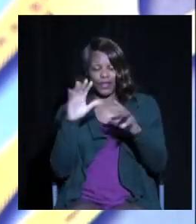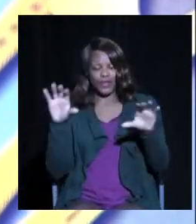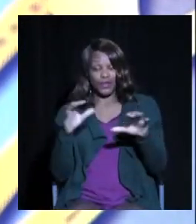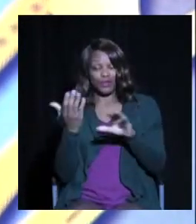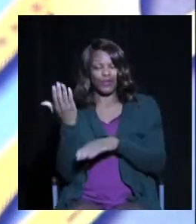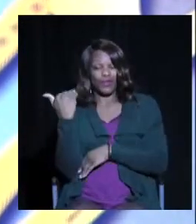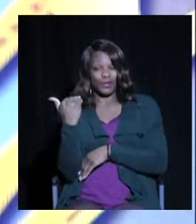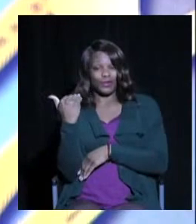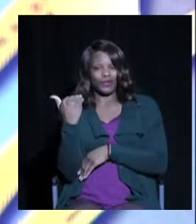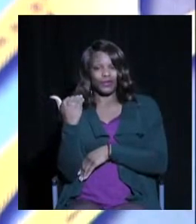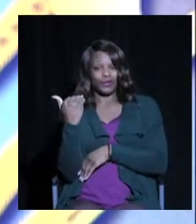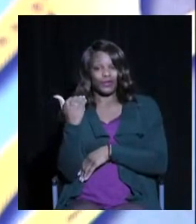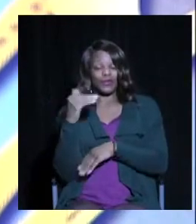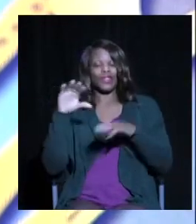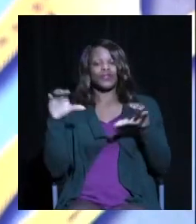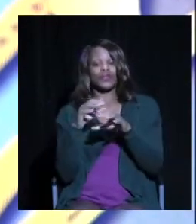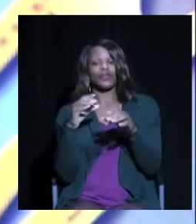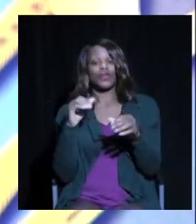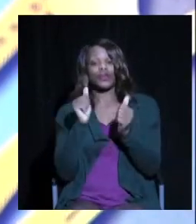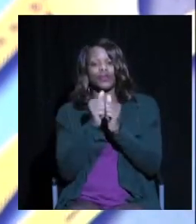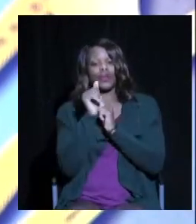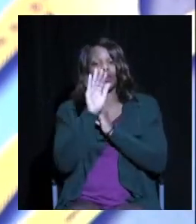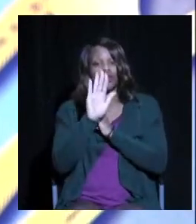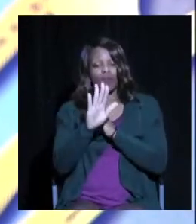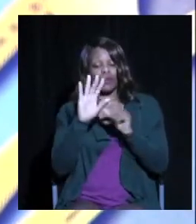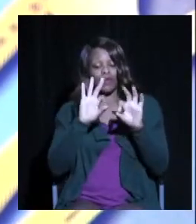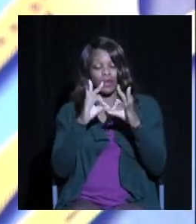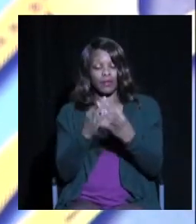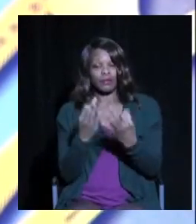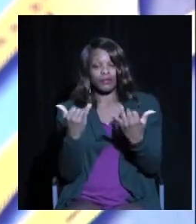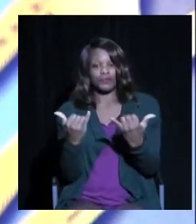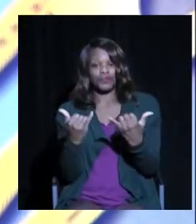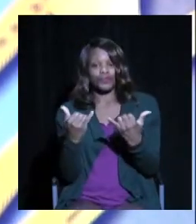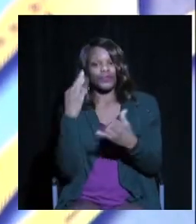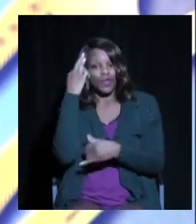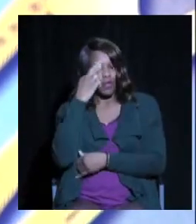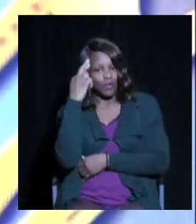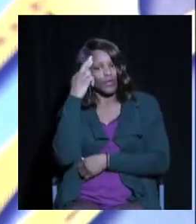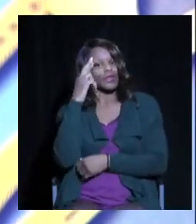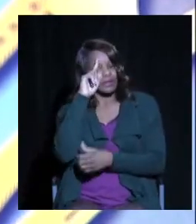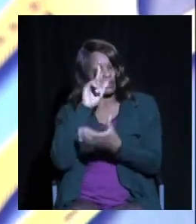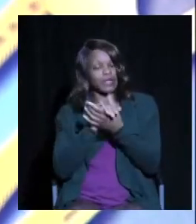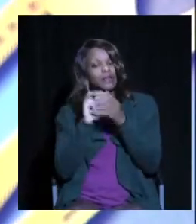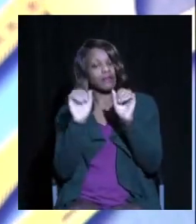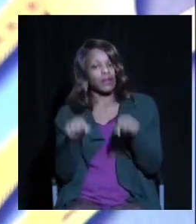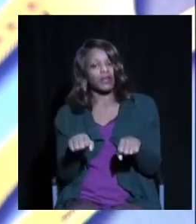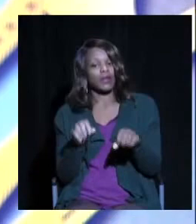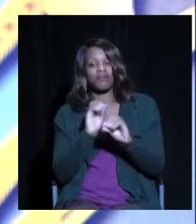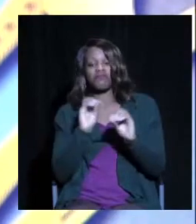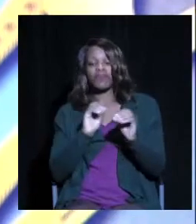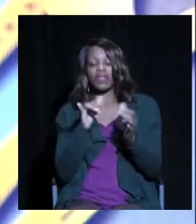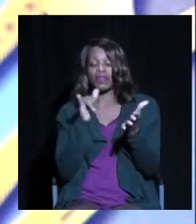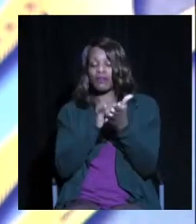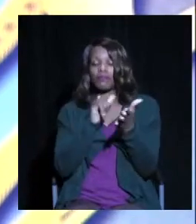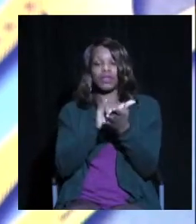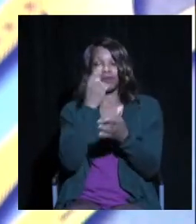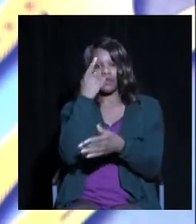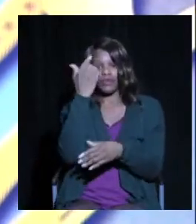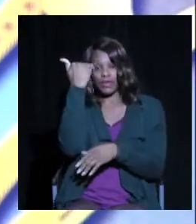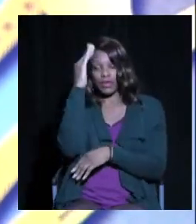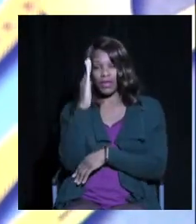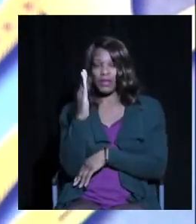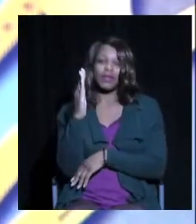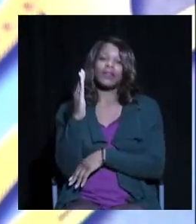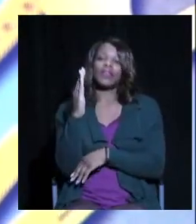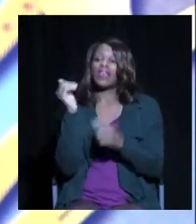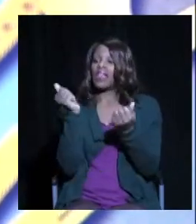before, he's done it in your family just now. You have reason to believe. There's nothing impossible for God, so no